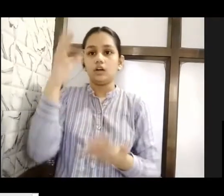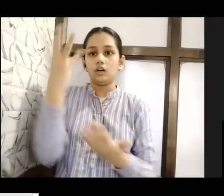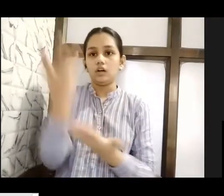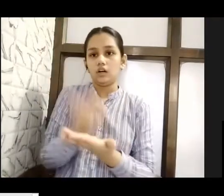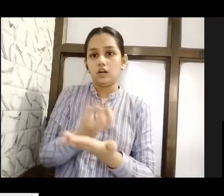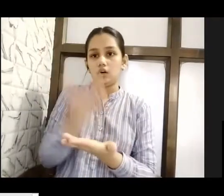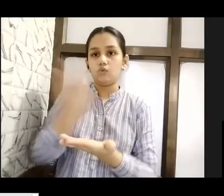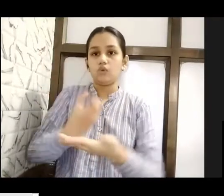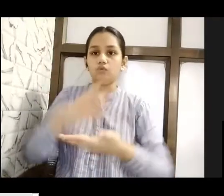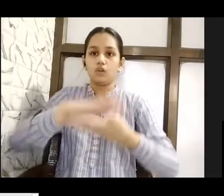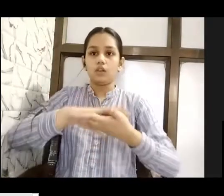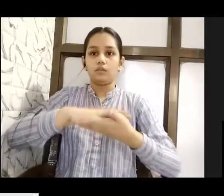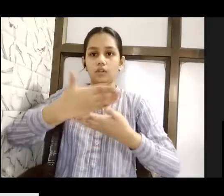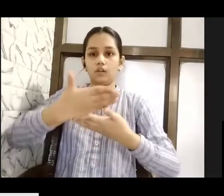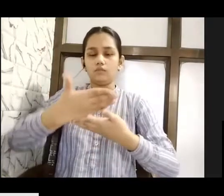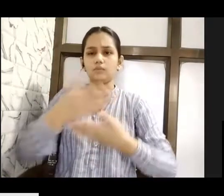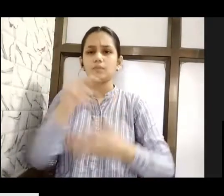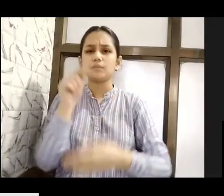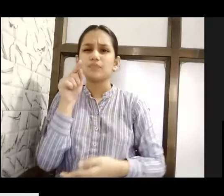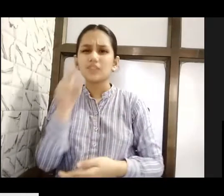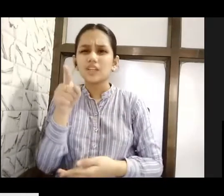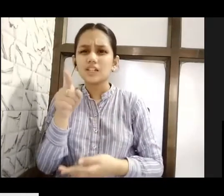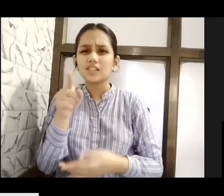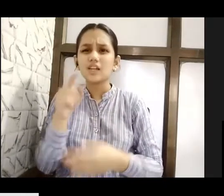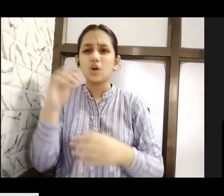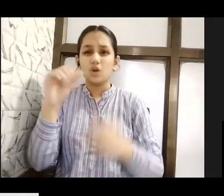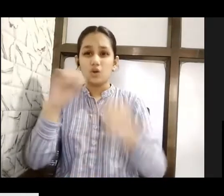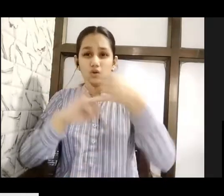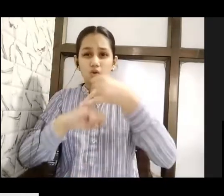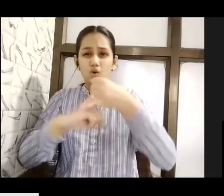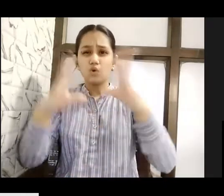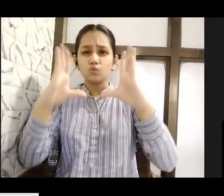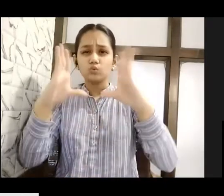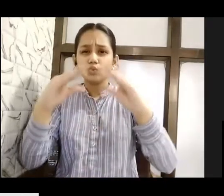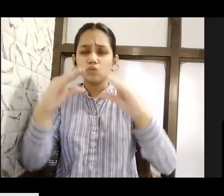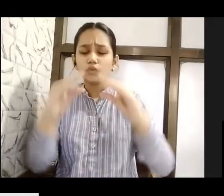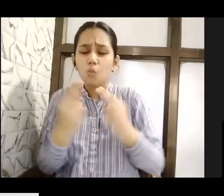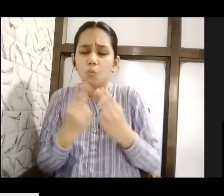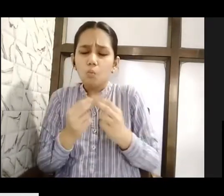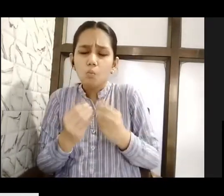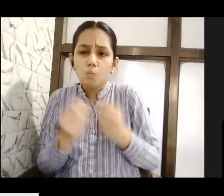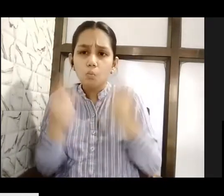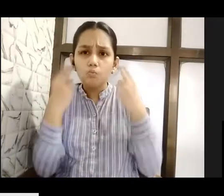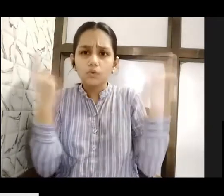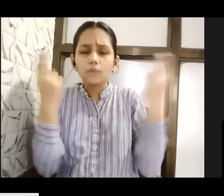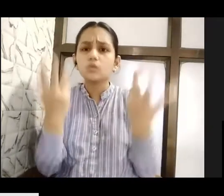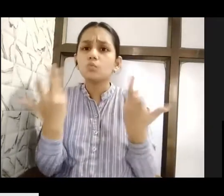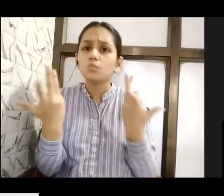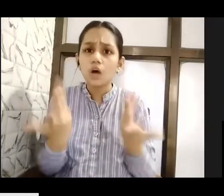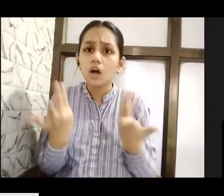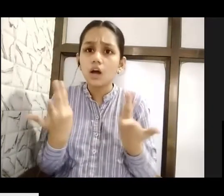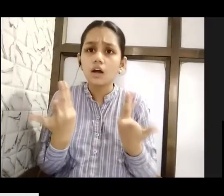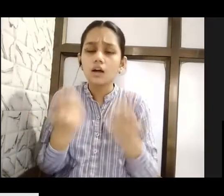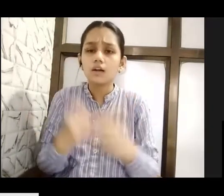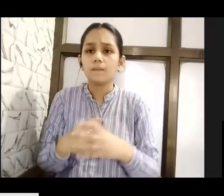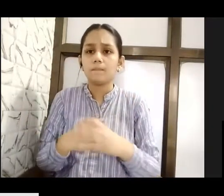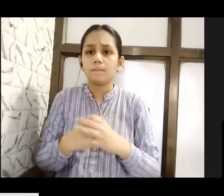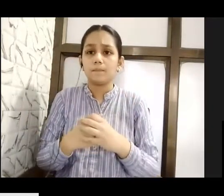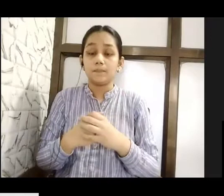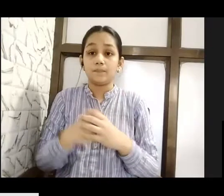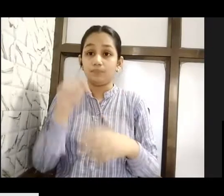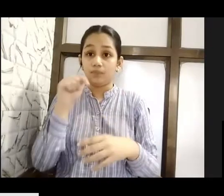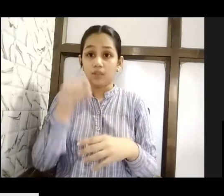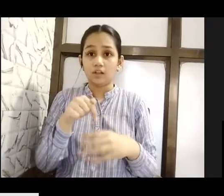this software so popular? This software is popular because